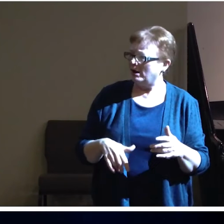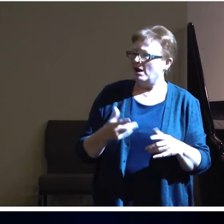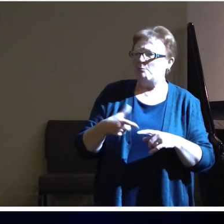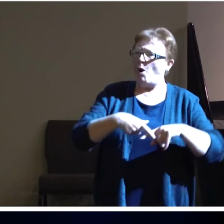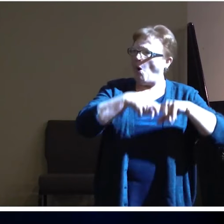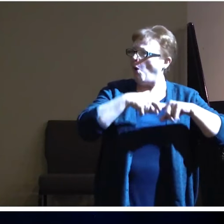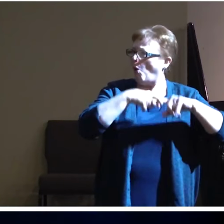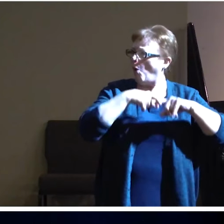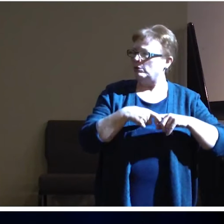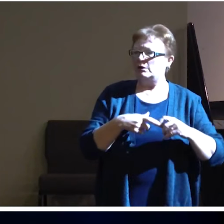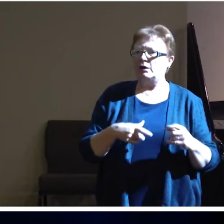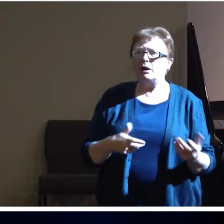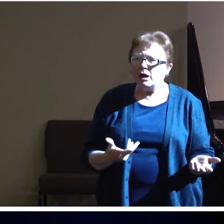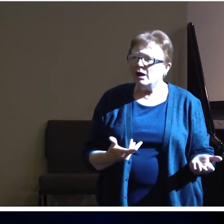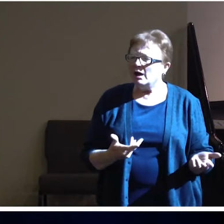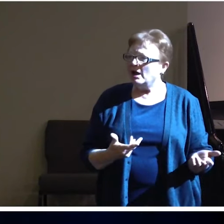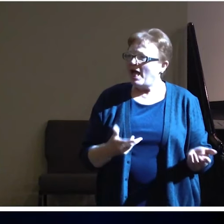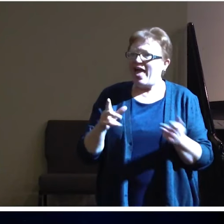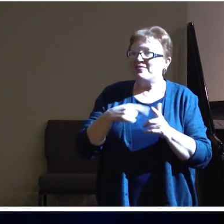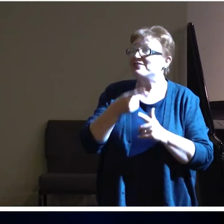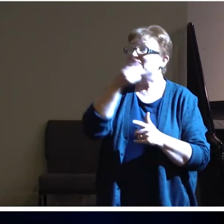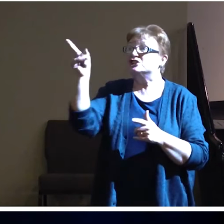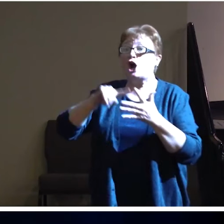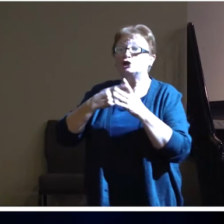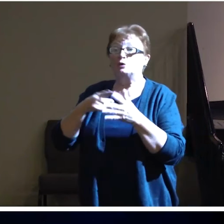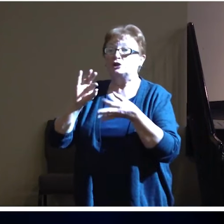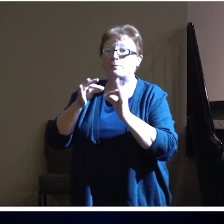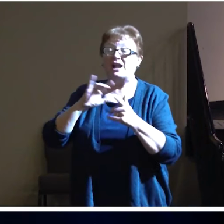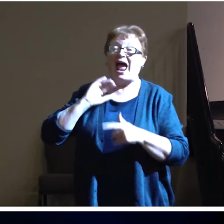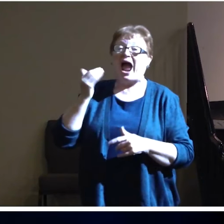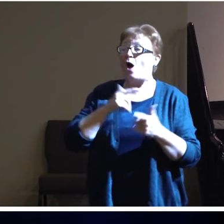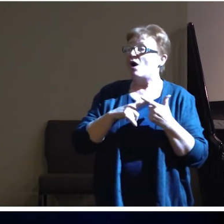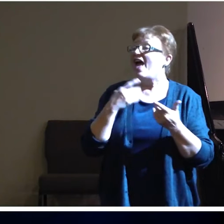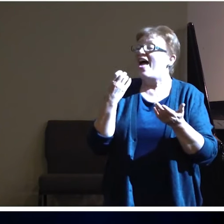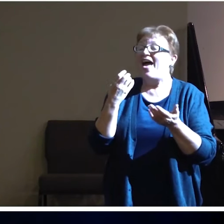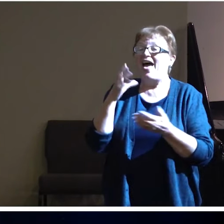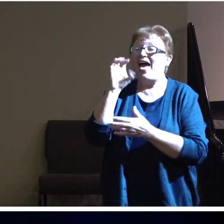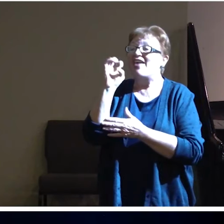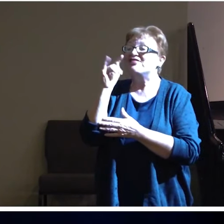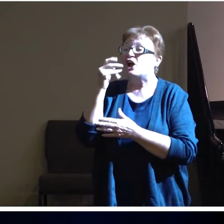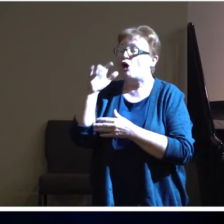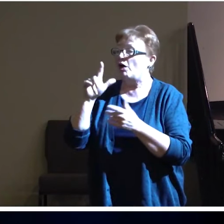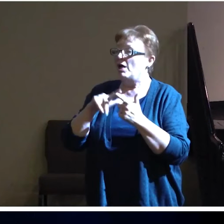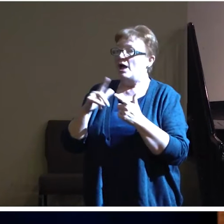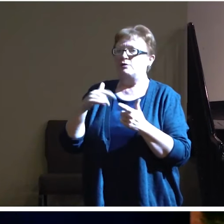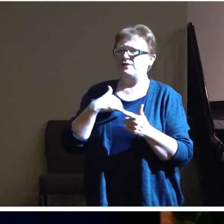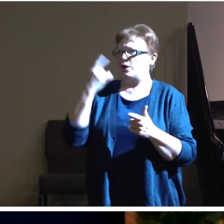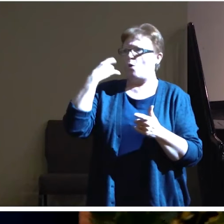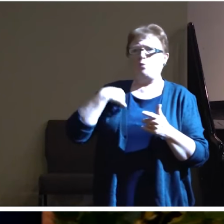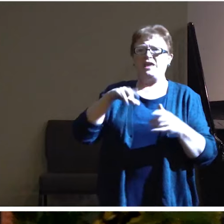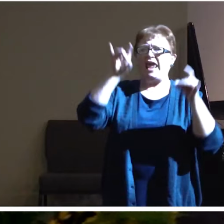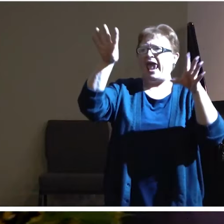Then they start to reinterpret our ethical standards. They now have a handle on what it means to love your neighbor and we're the haters.